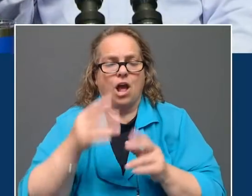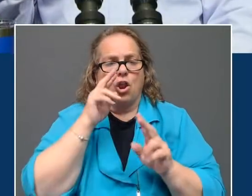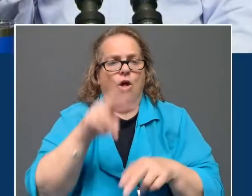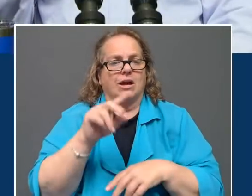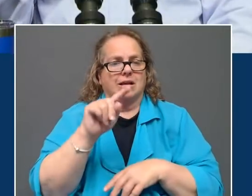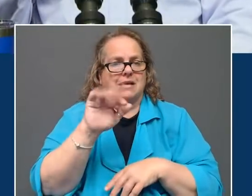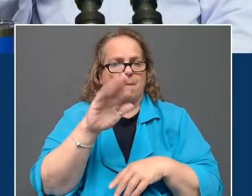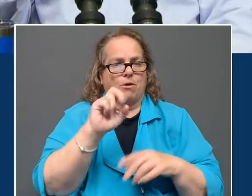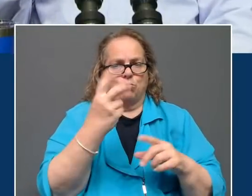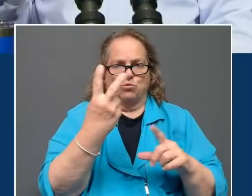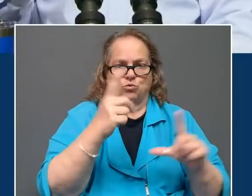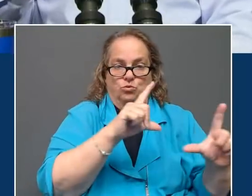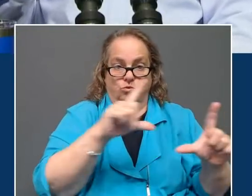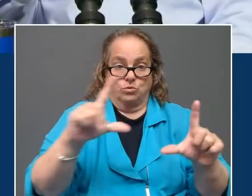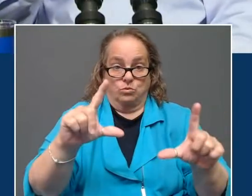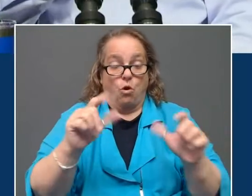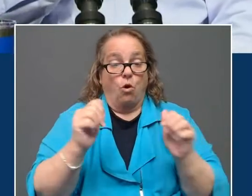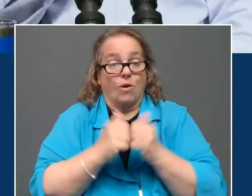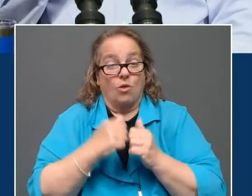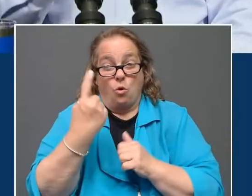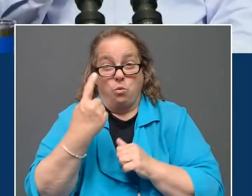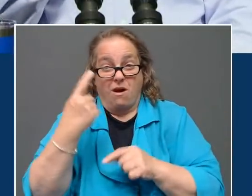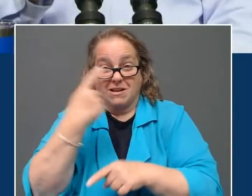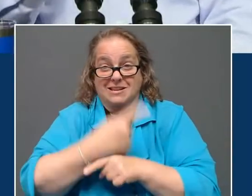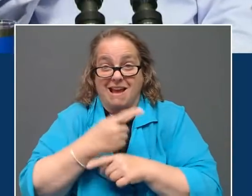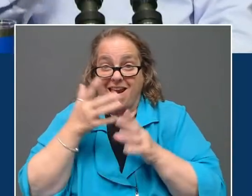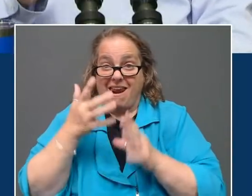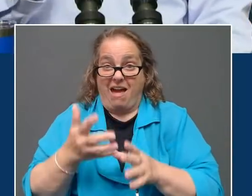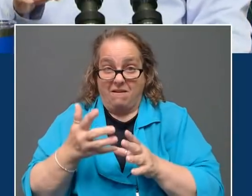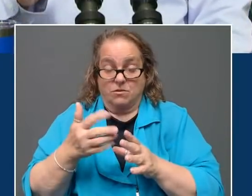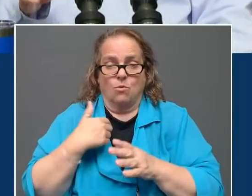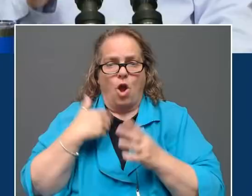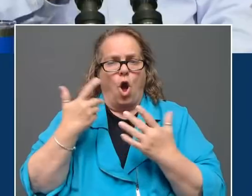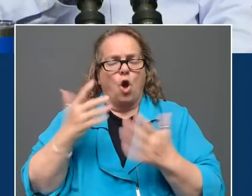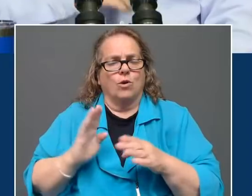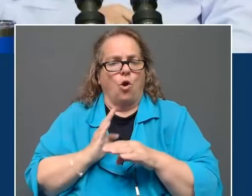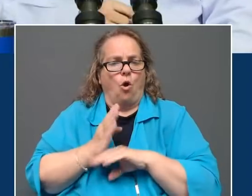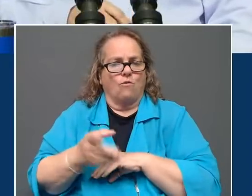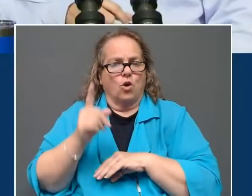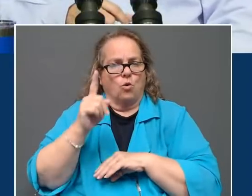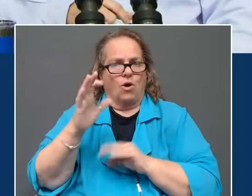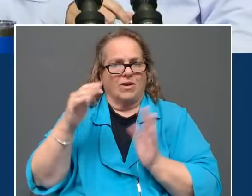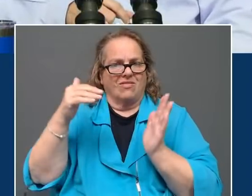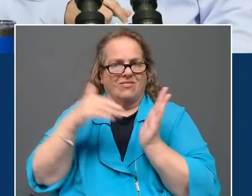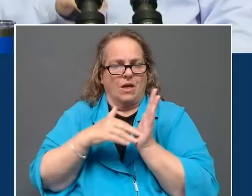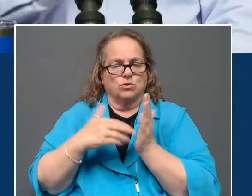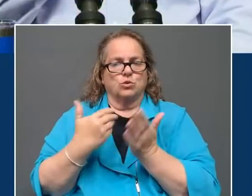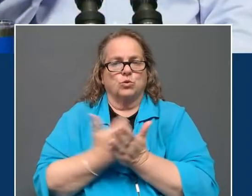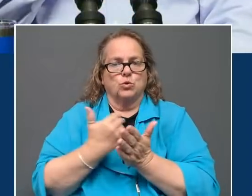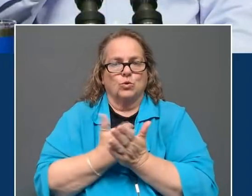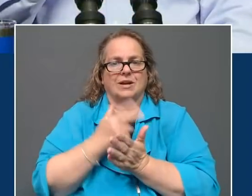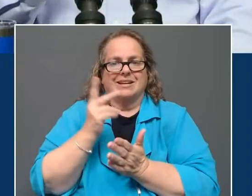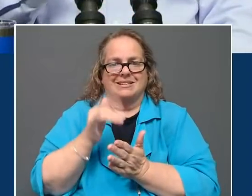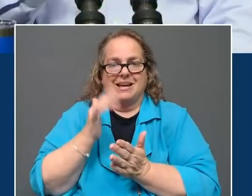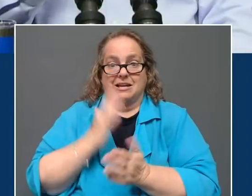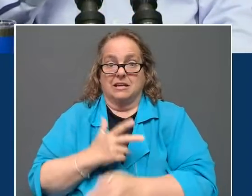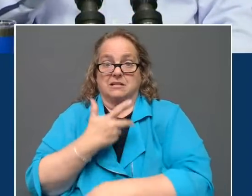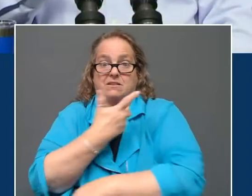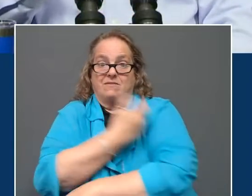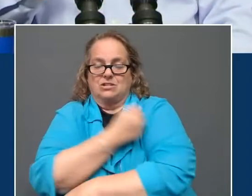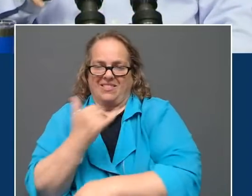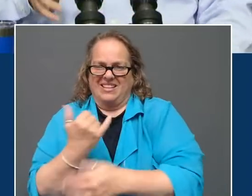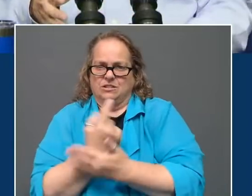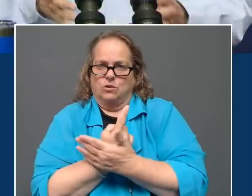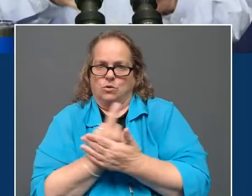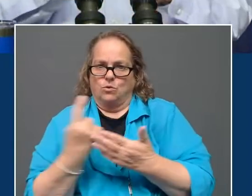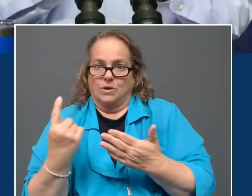Still, with 1 day to go, we're already over 100,000 new Kentuckians vaccinated this last week. But we should all be at least a